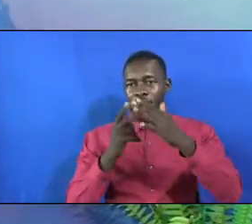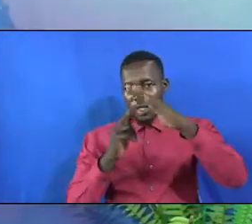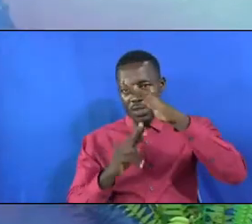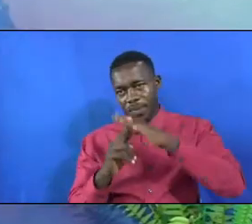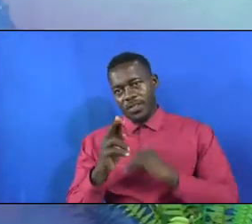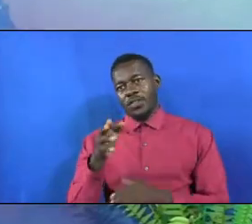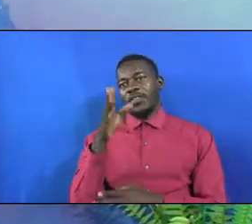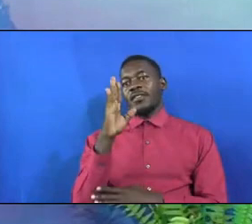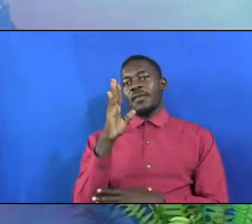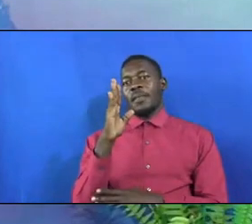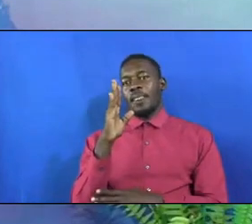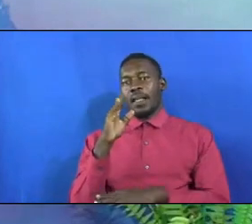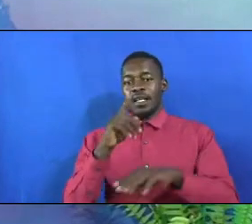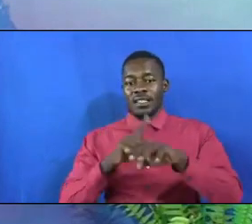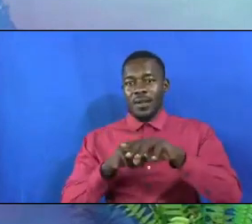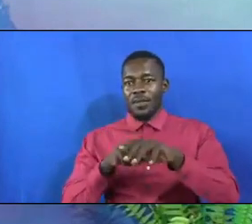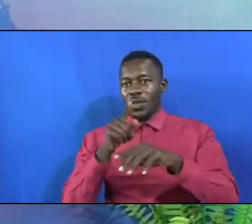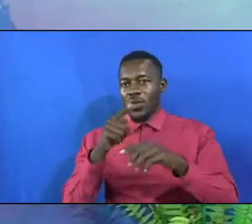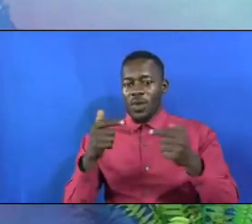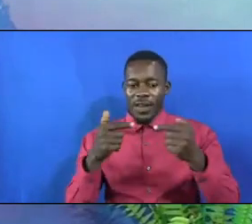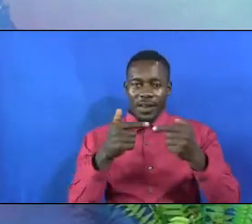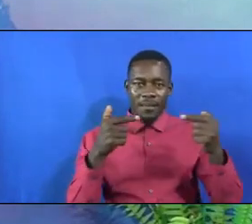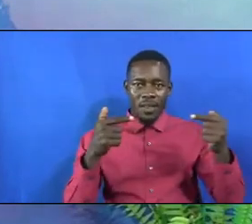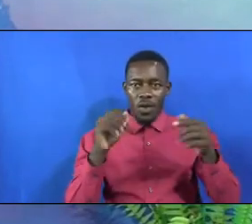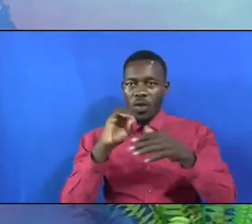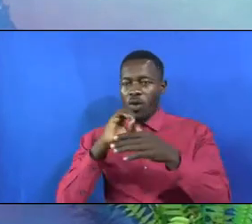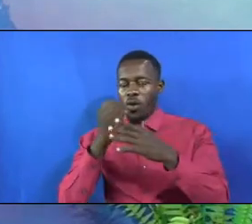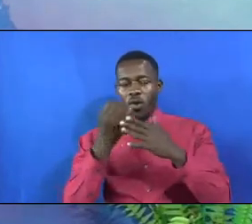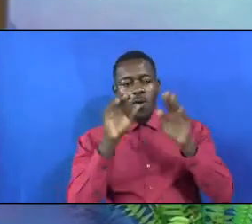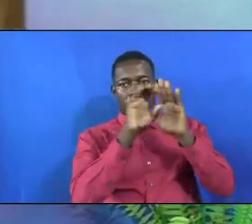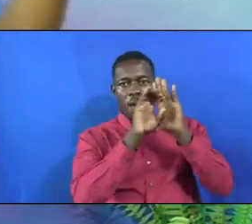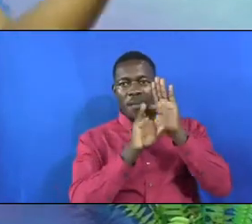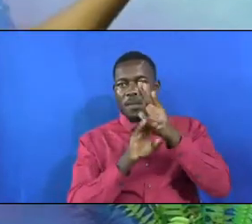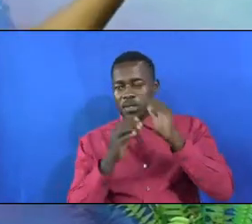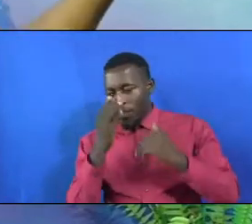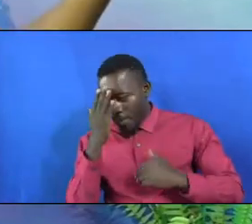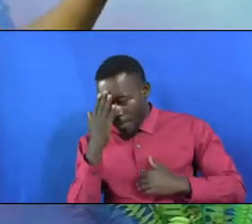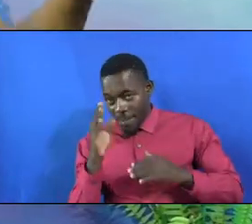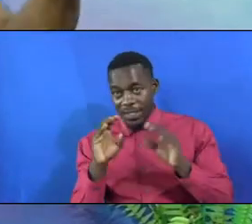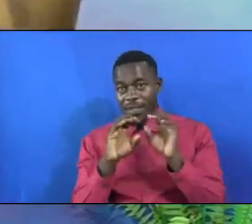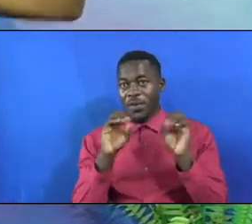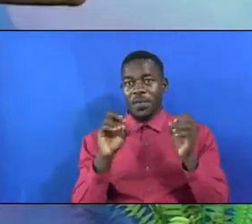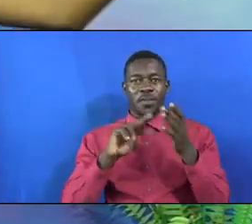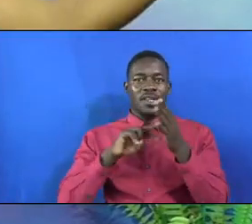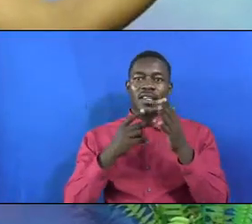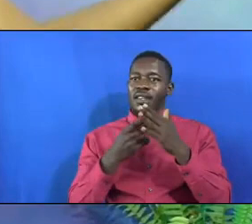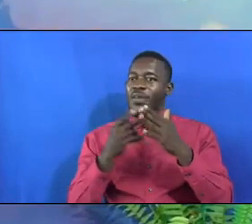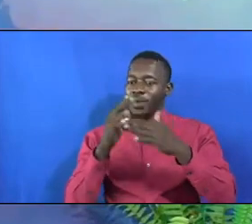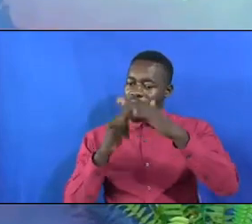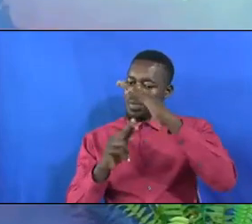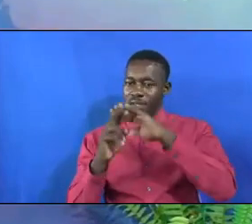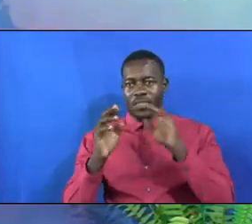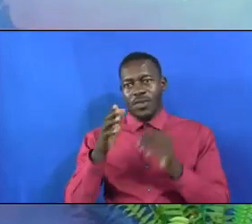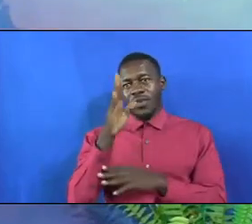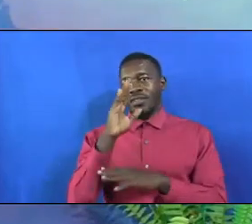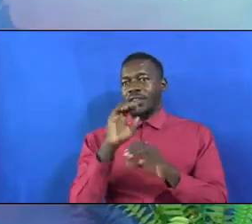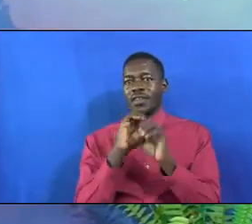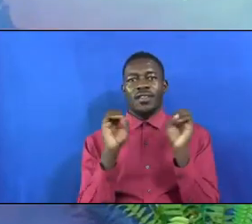what God has said, you are actually giving your allegiance to somebody